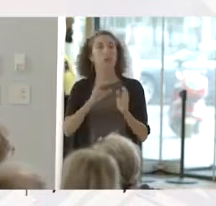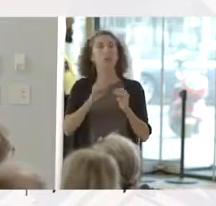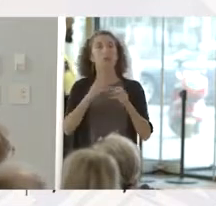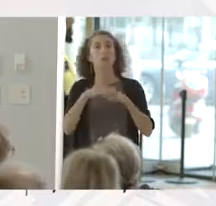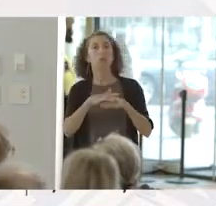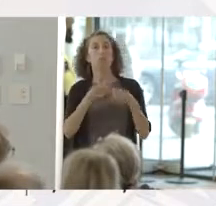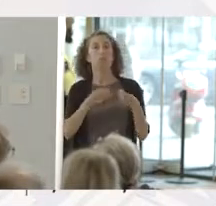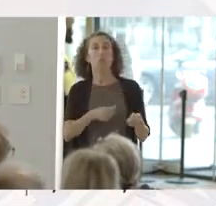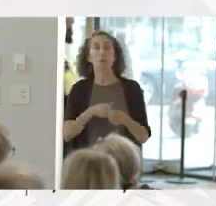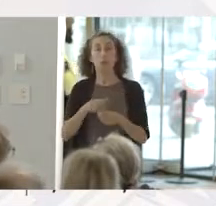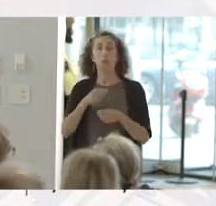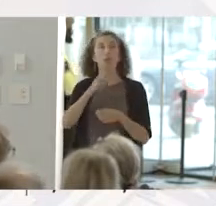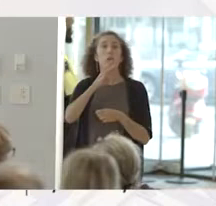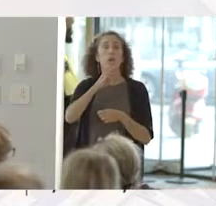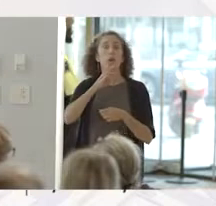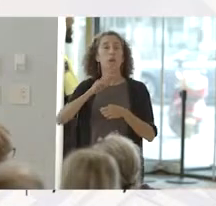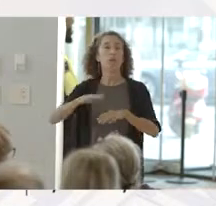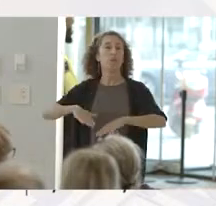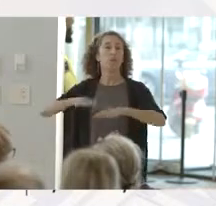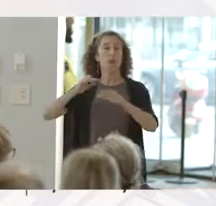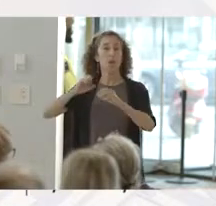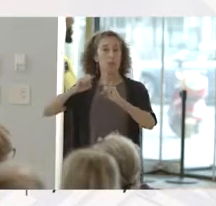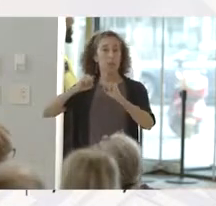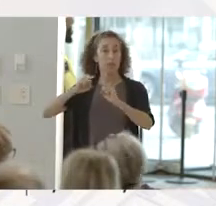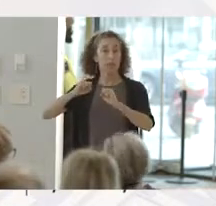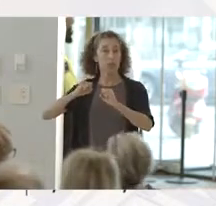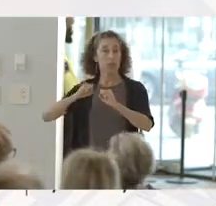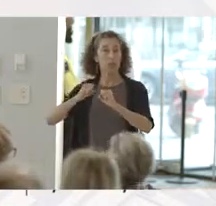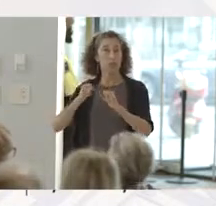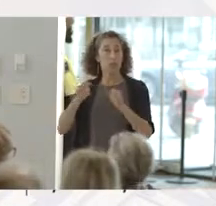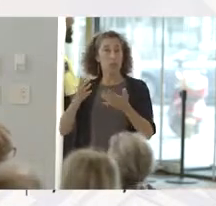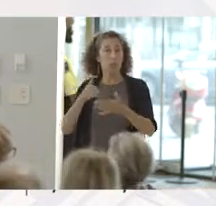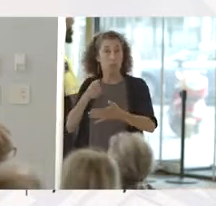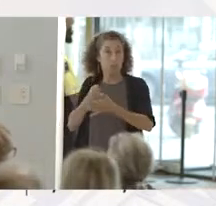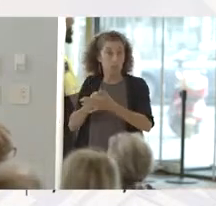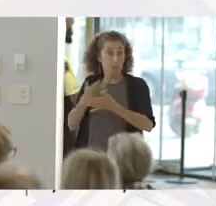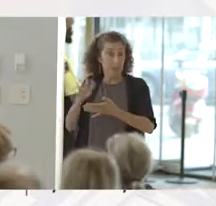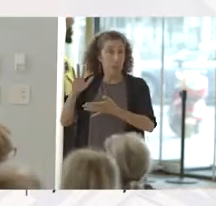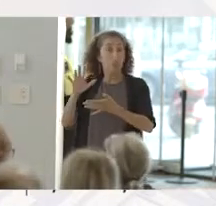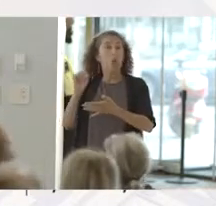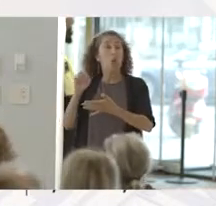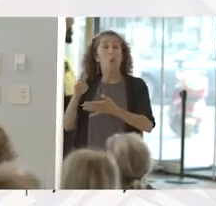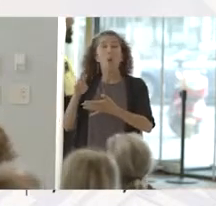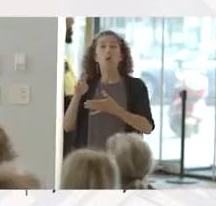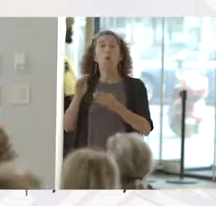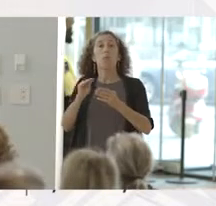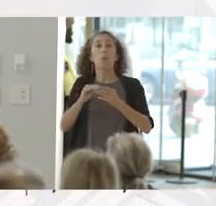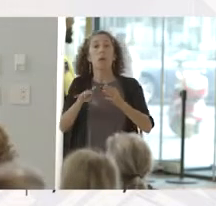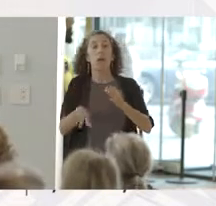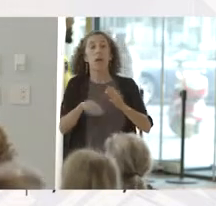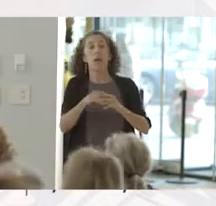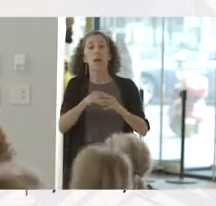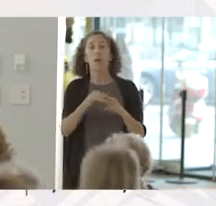modeling. We can either stop the flood protection there to meet our design elevation, or we may need to look at an element that's roughly between 1 and